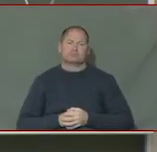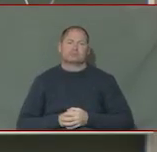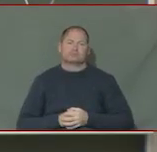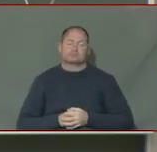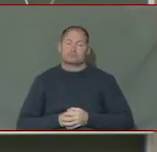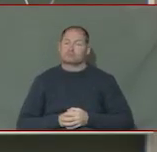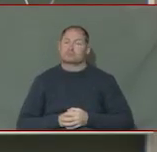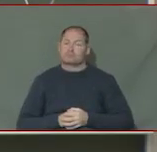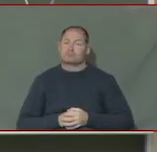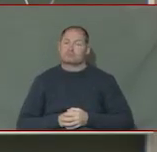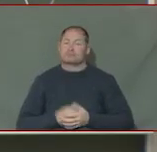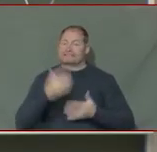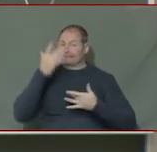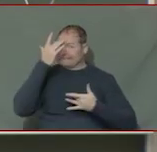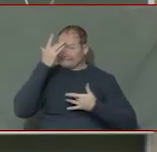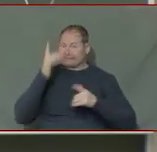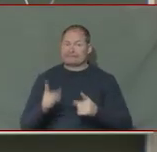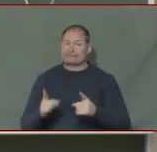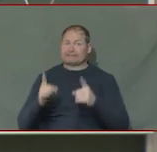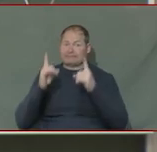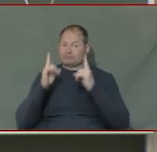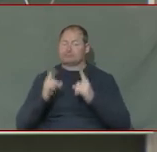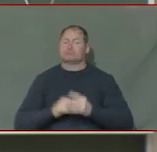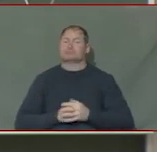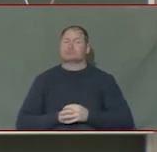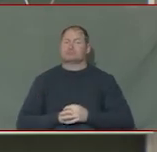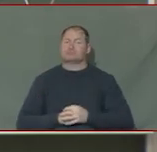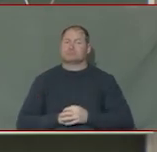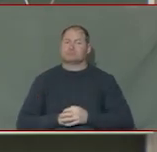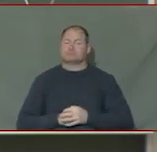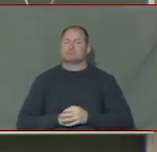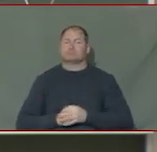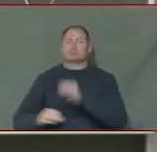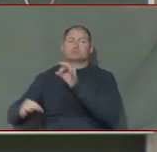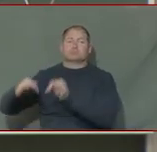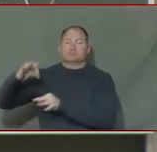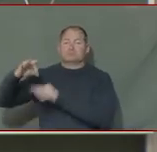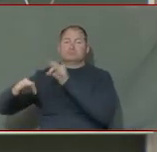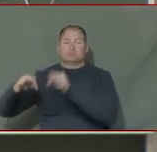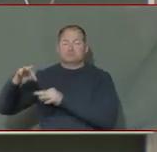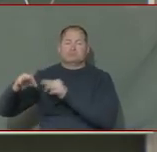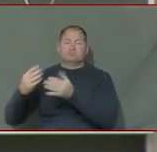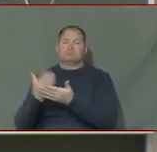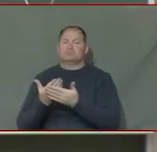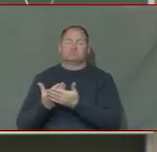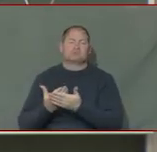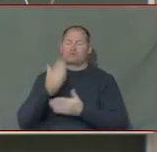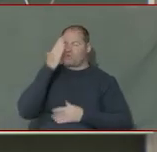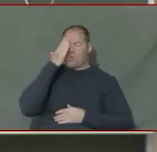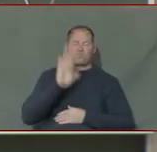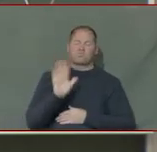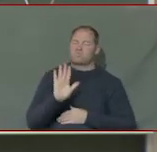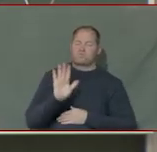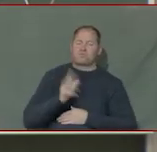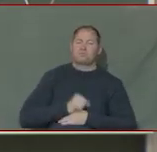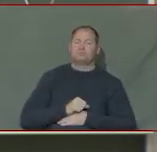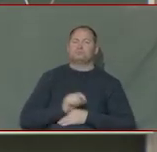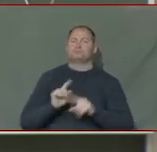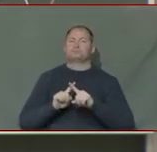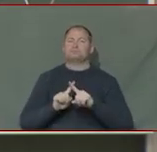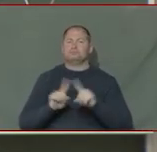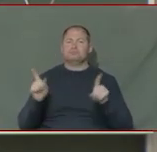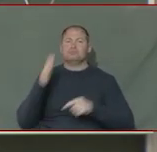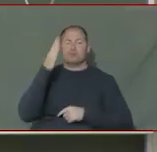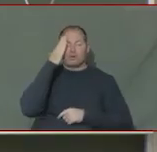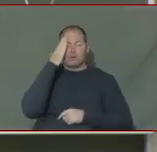It's a serious condition. And I can go into a whole explanation why it's so serious, but you don't need to know that. All you need to know is